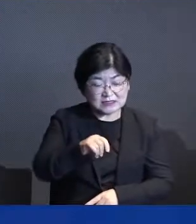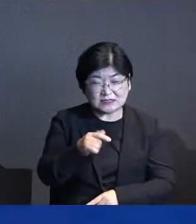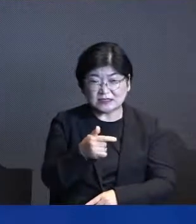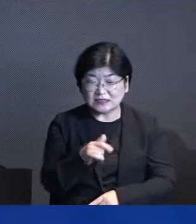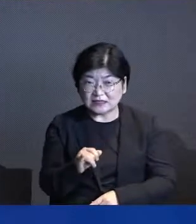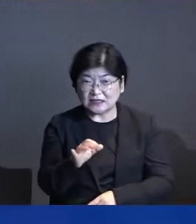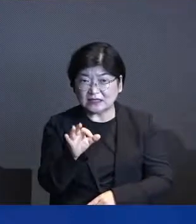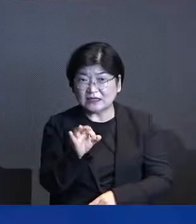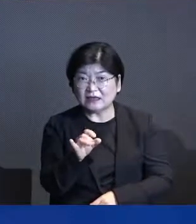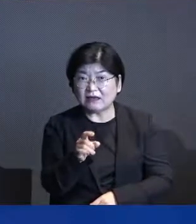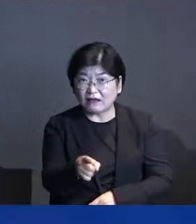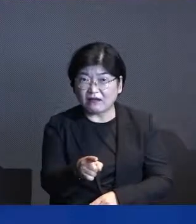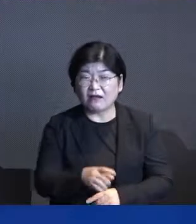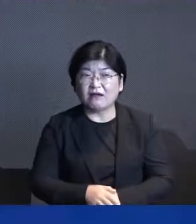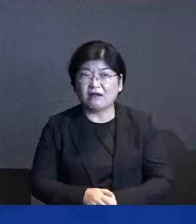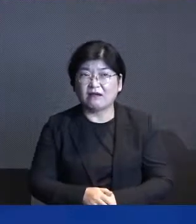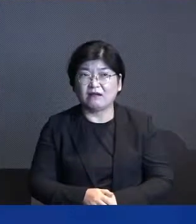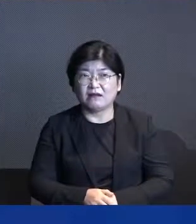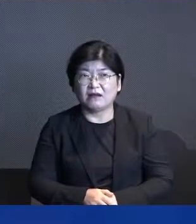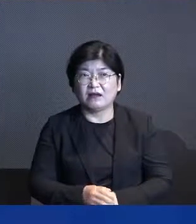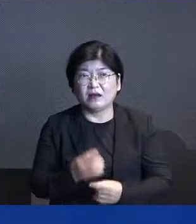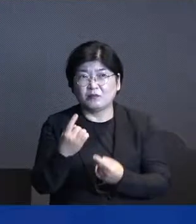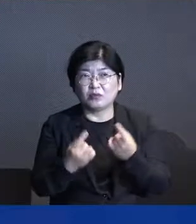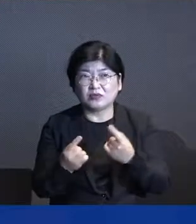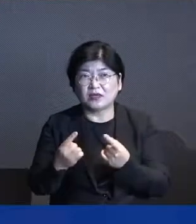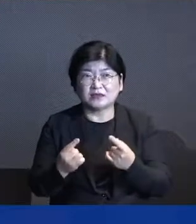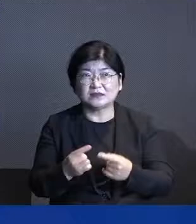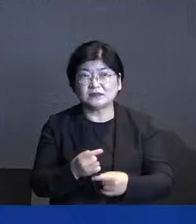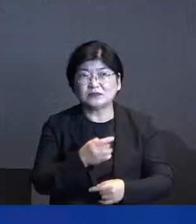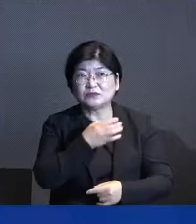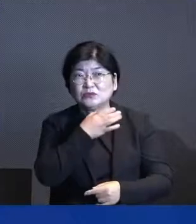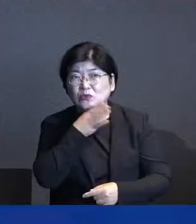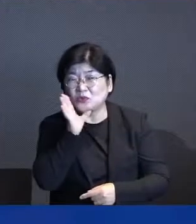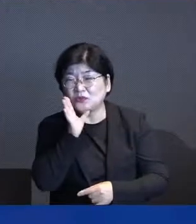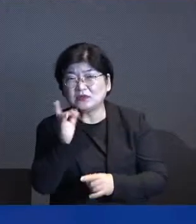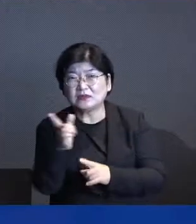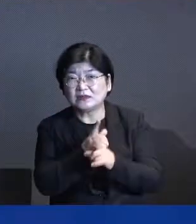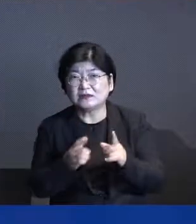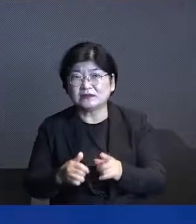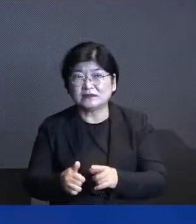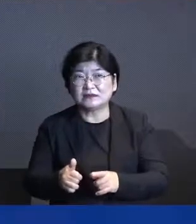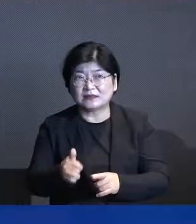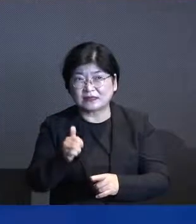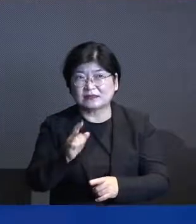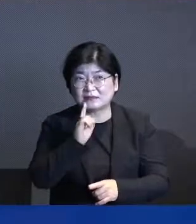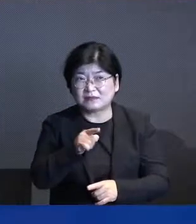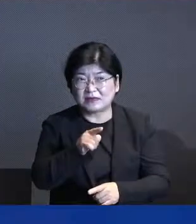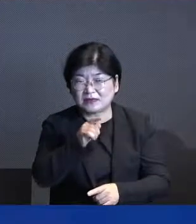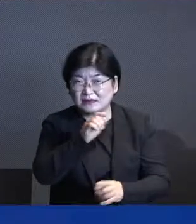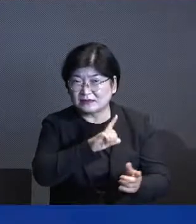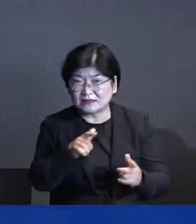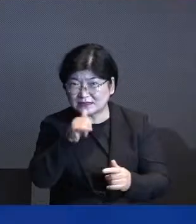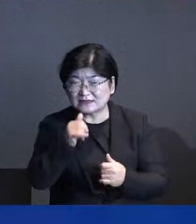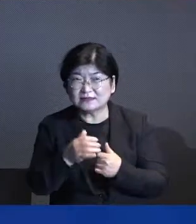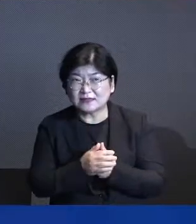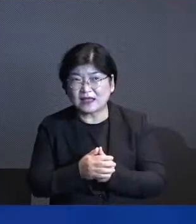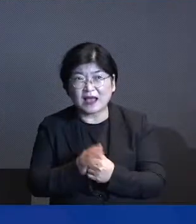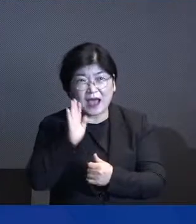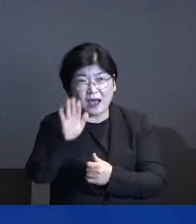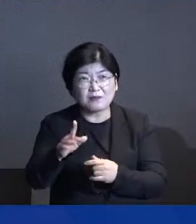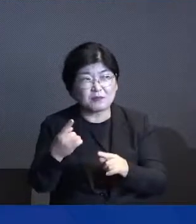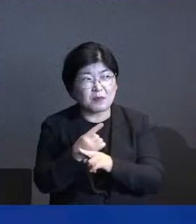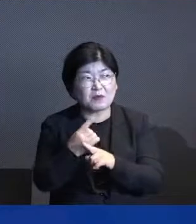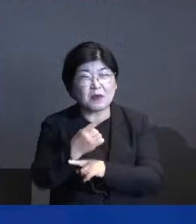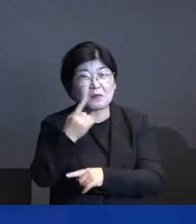other terms, but I'll change it later. And then I'll move on to the psychosocial factors in brain function